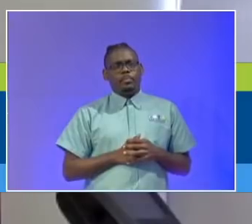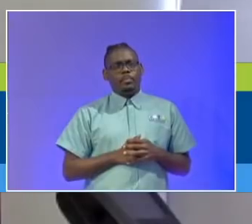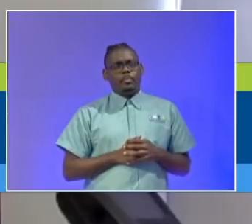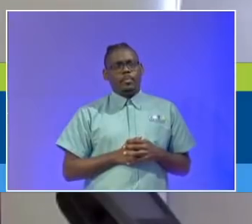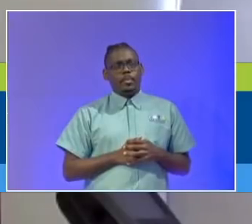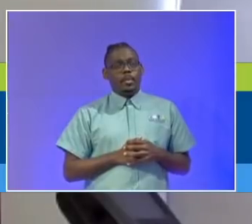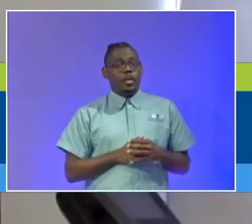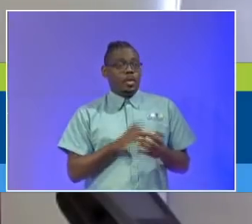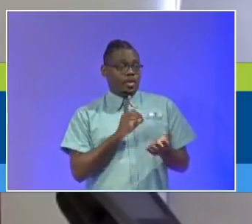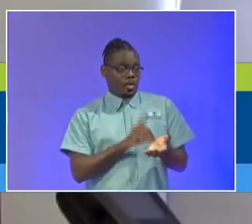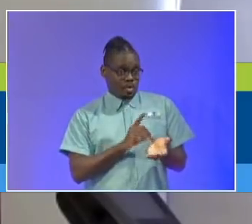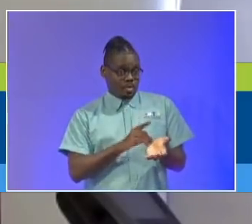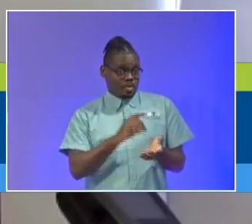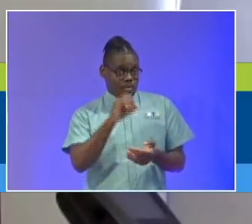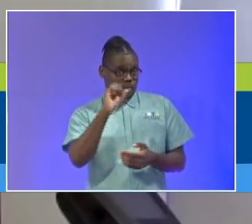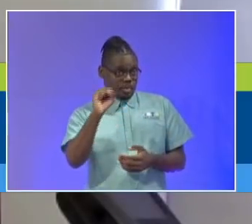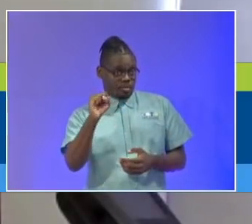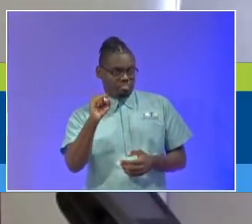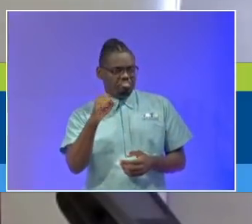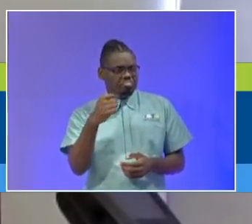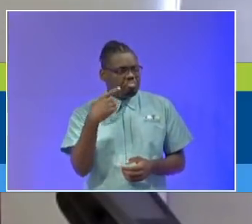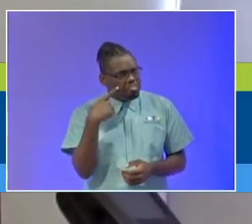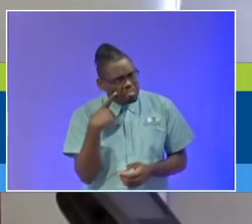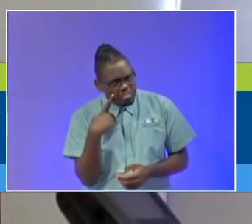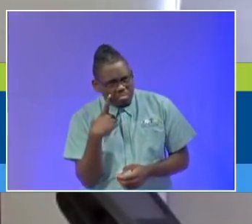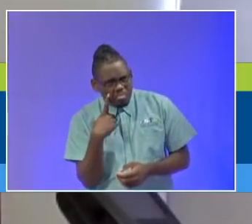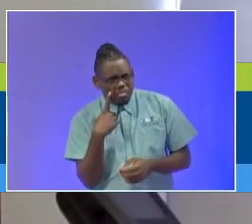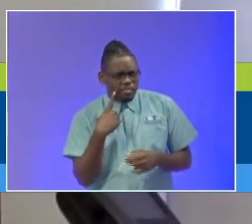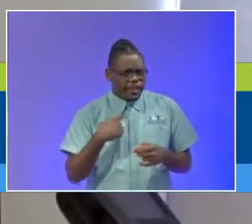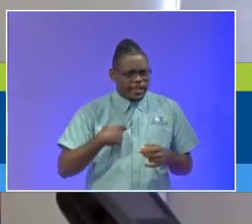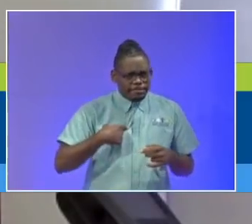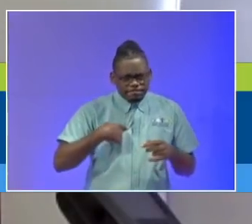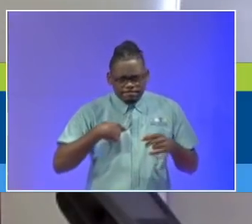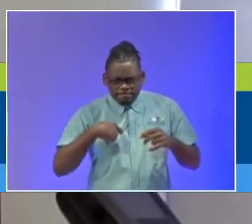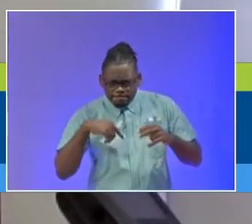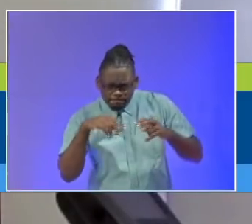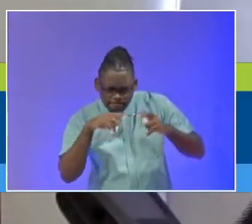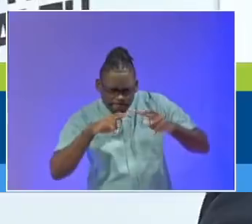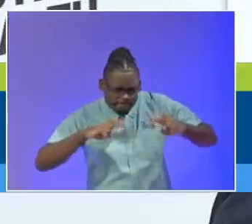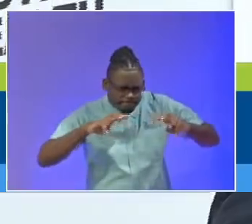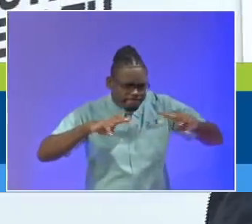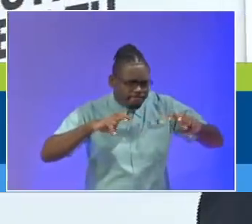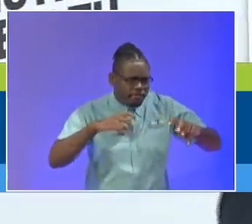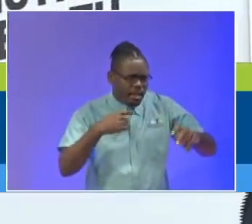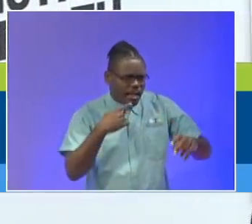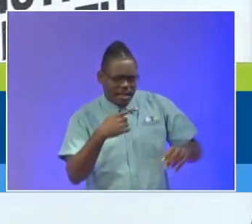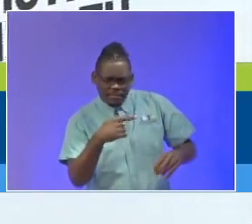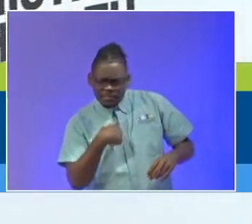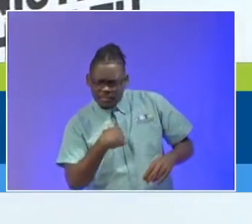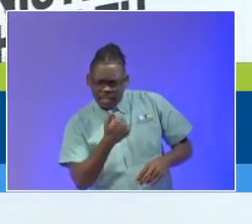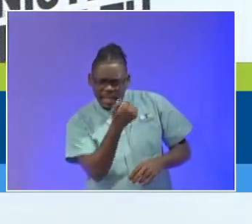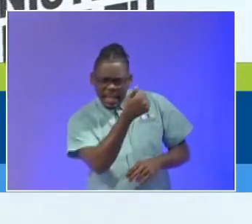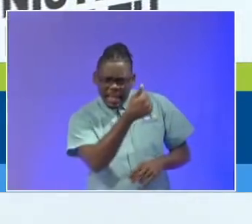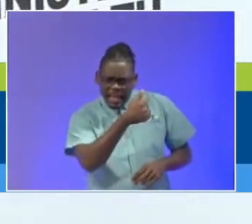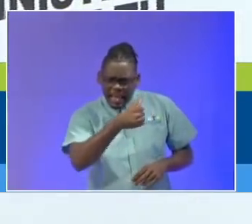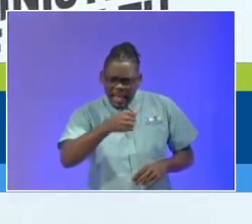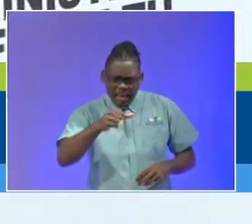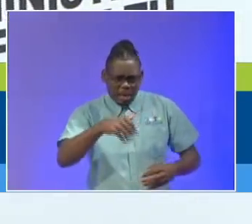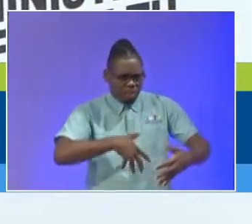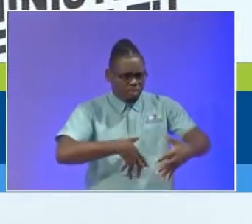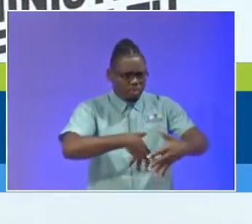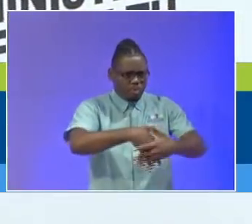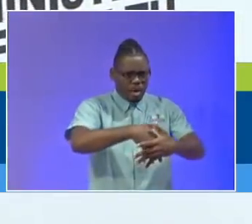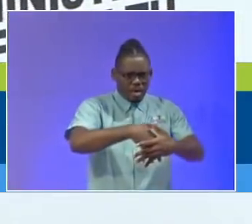adverse reaction among the pregnant population after they've taken a vaccine? Oh, okay, thanks for that